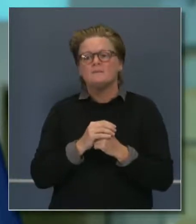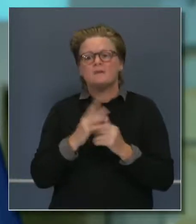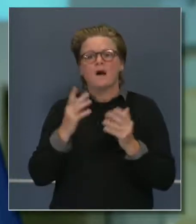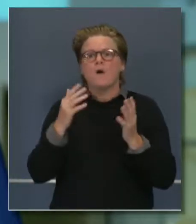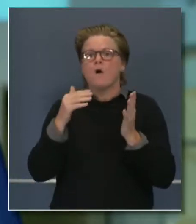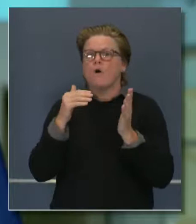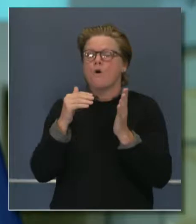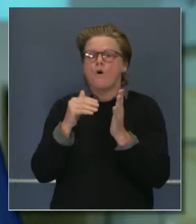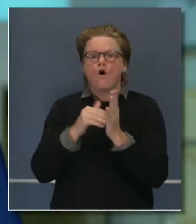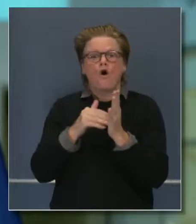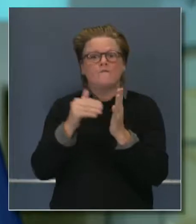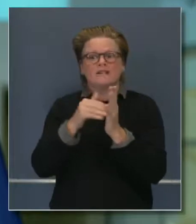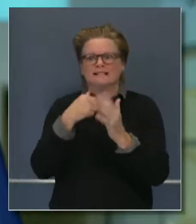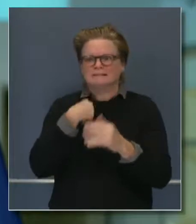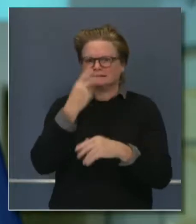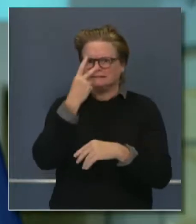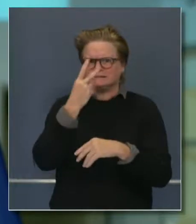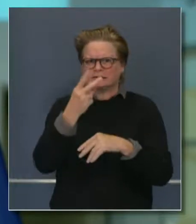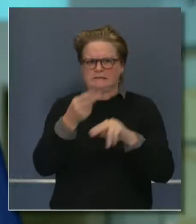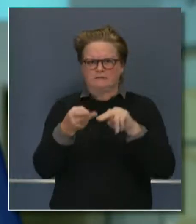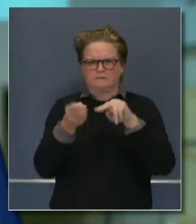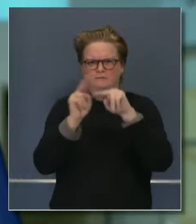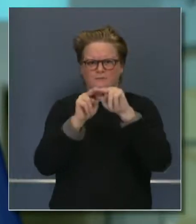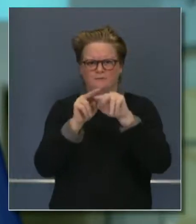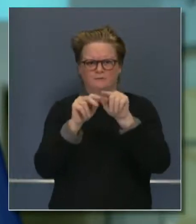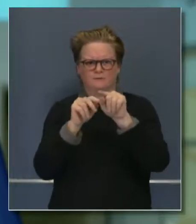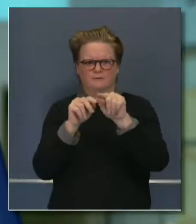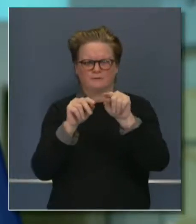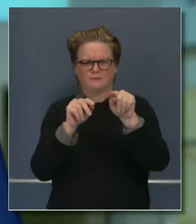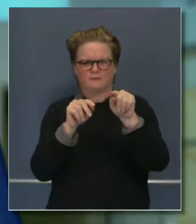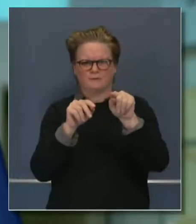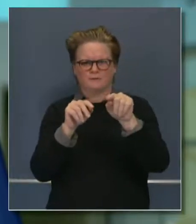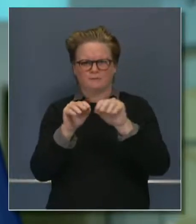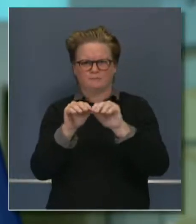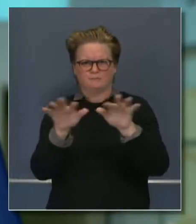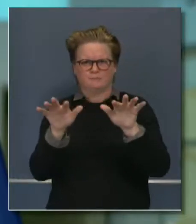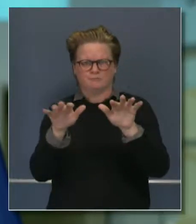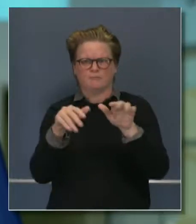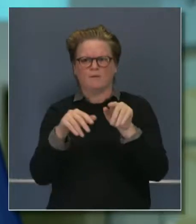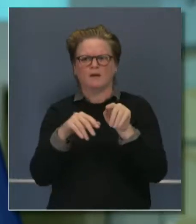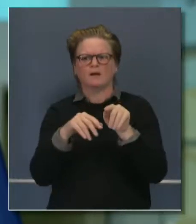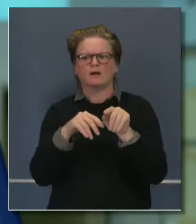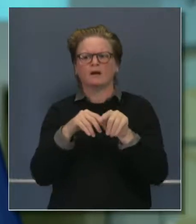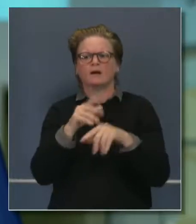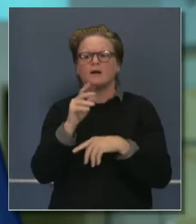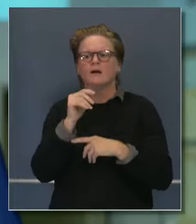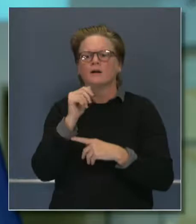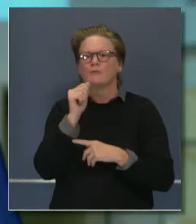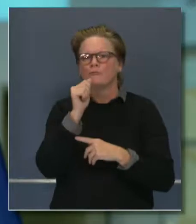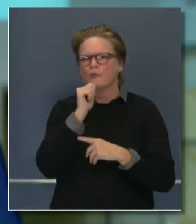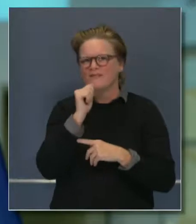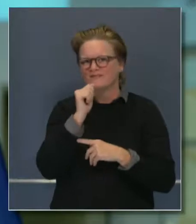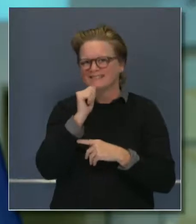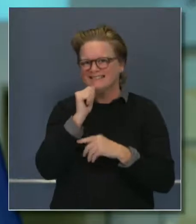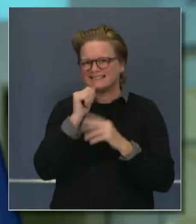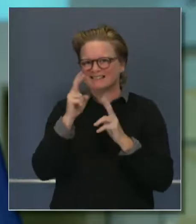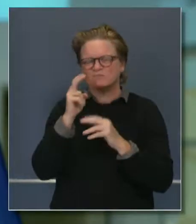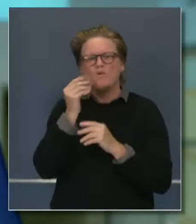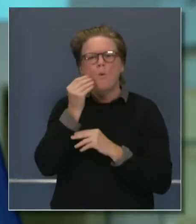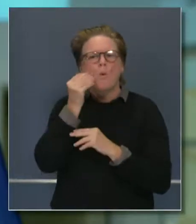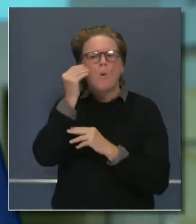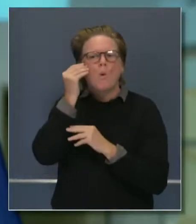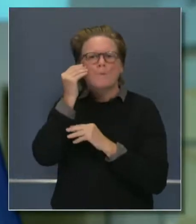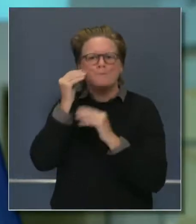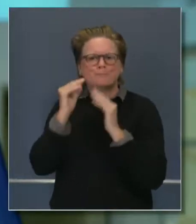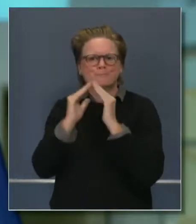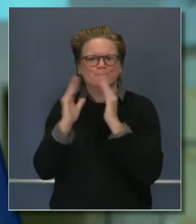that's having increased transmission, they mention private household gatherings as a major source of